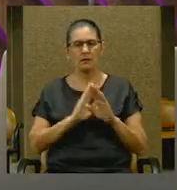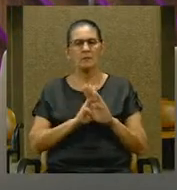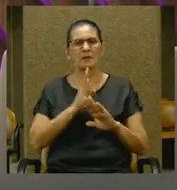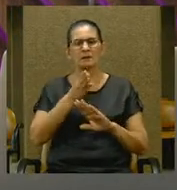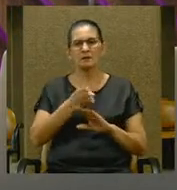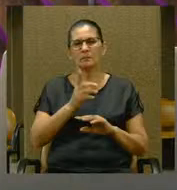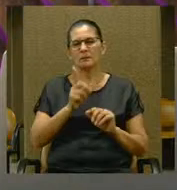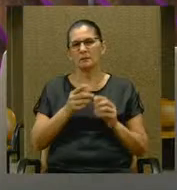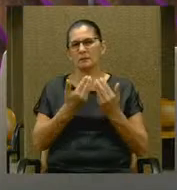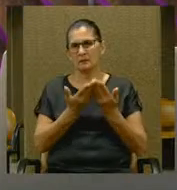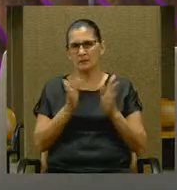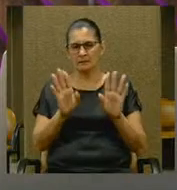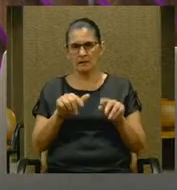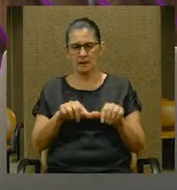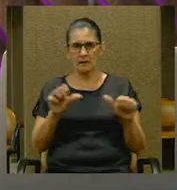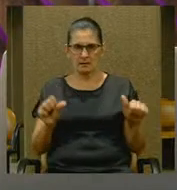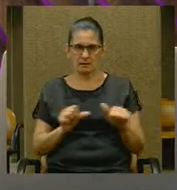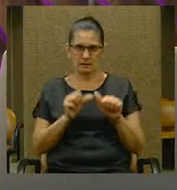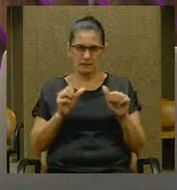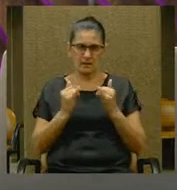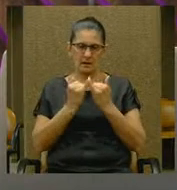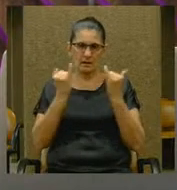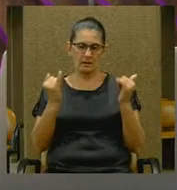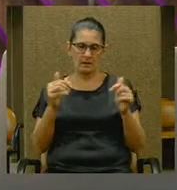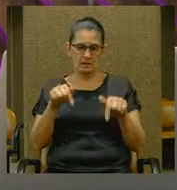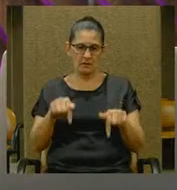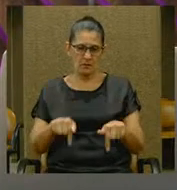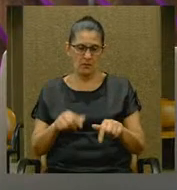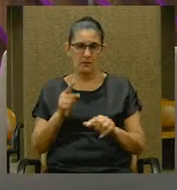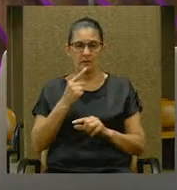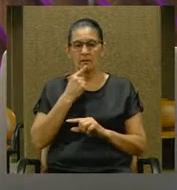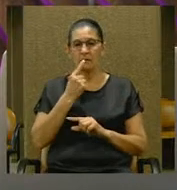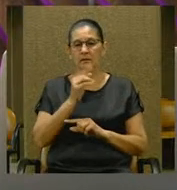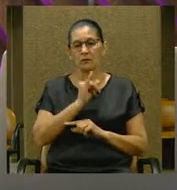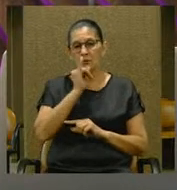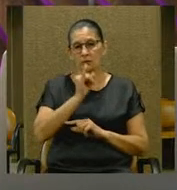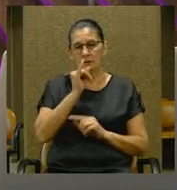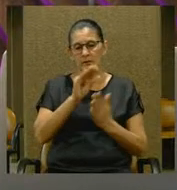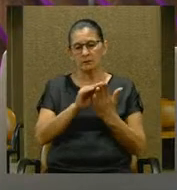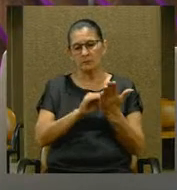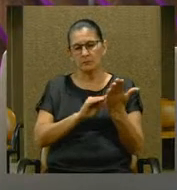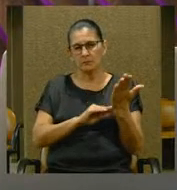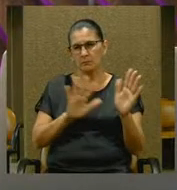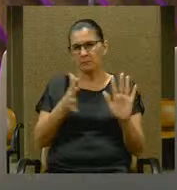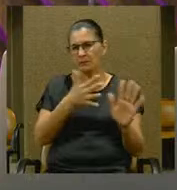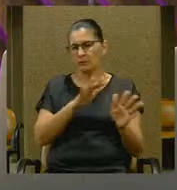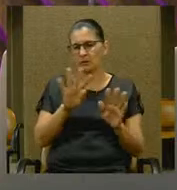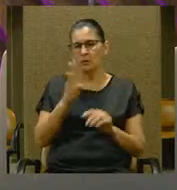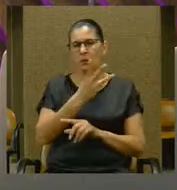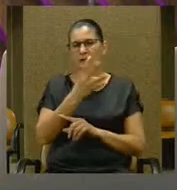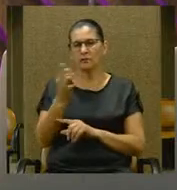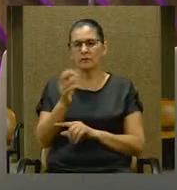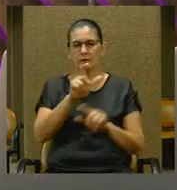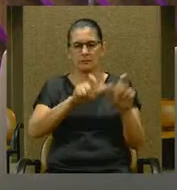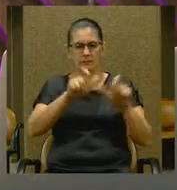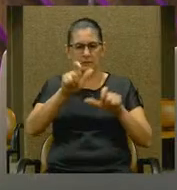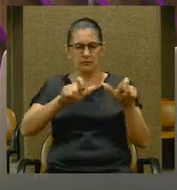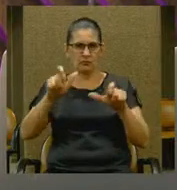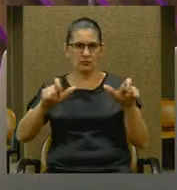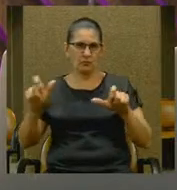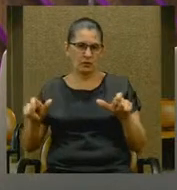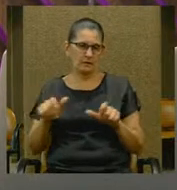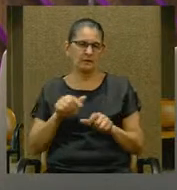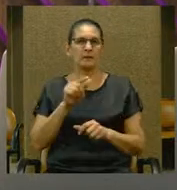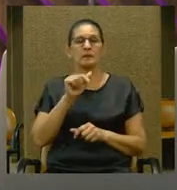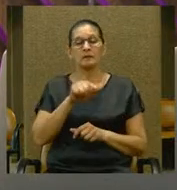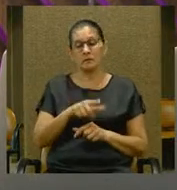to communicate with you and open this activity for today. And we have about 400 people